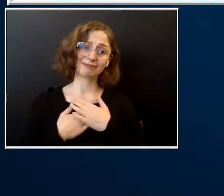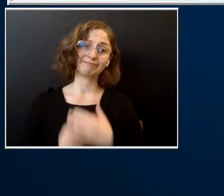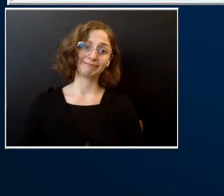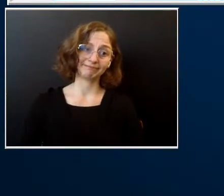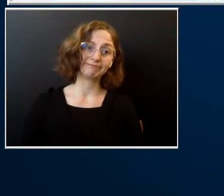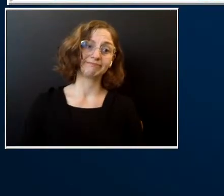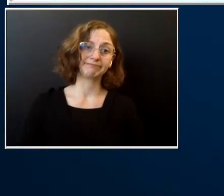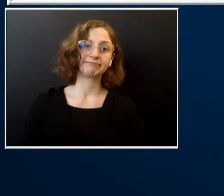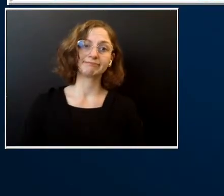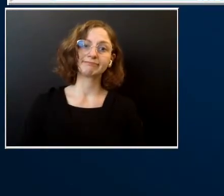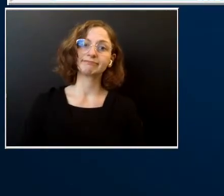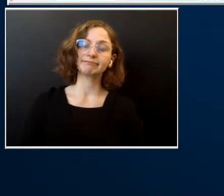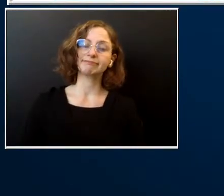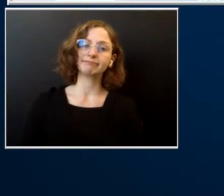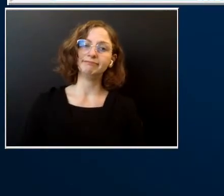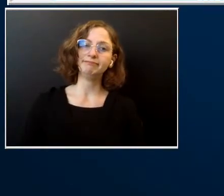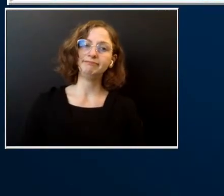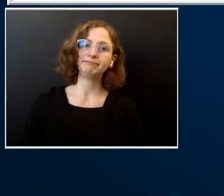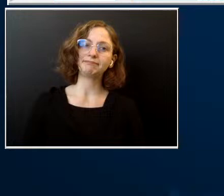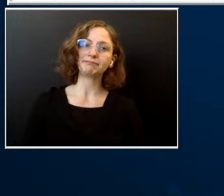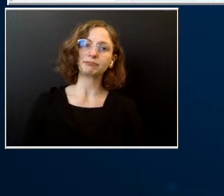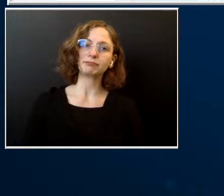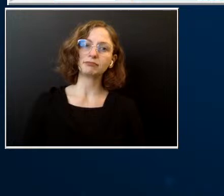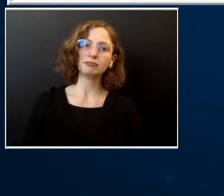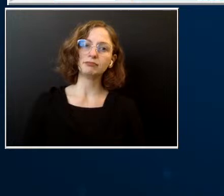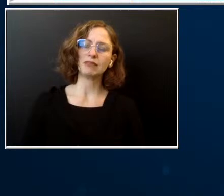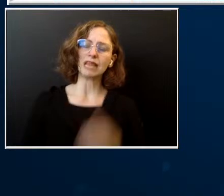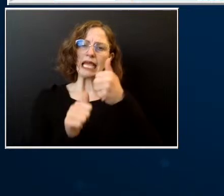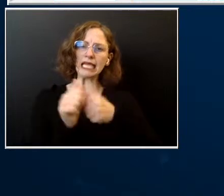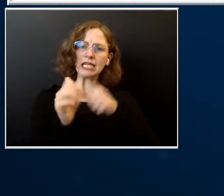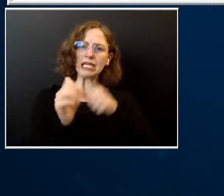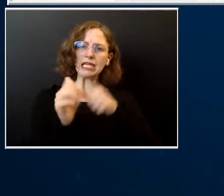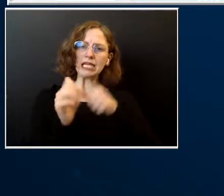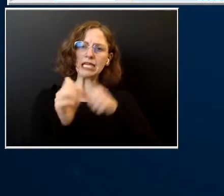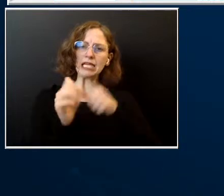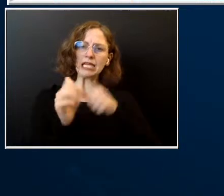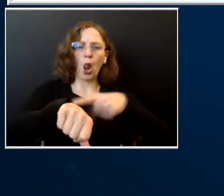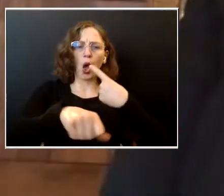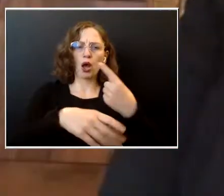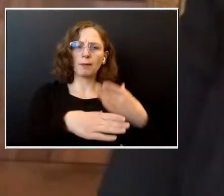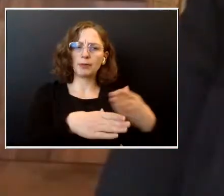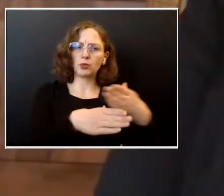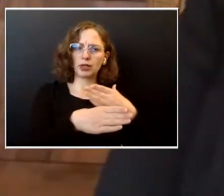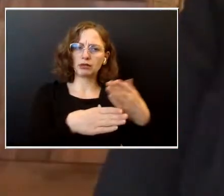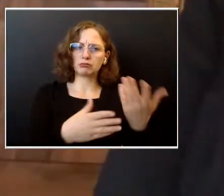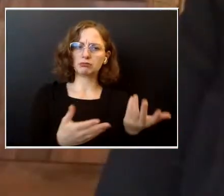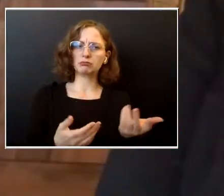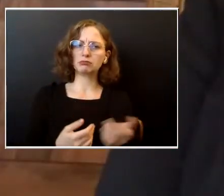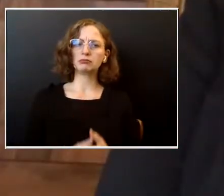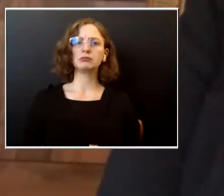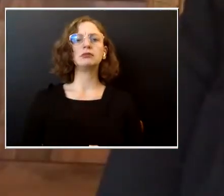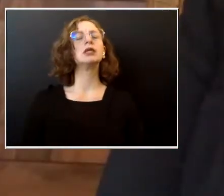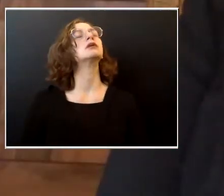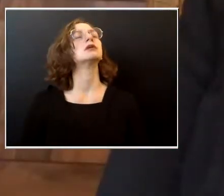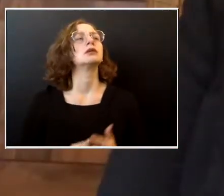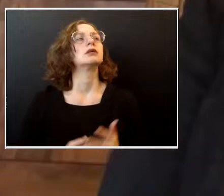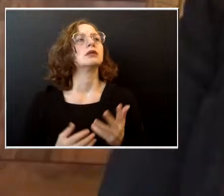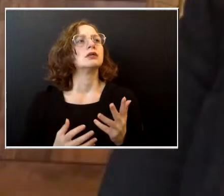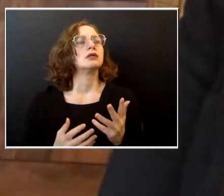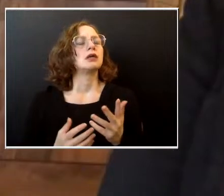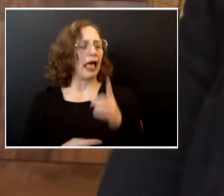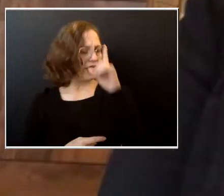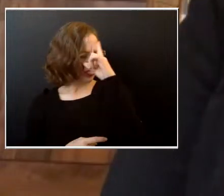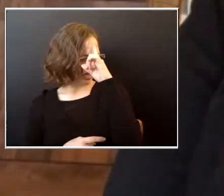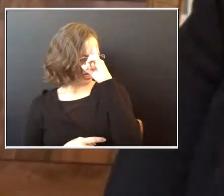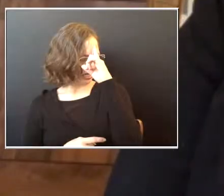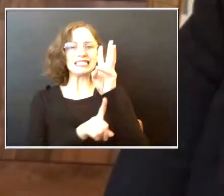How far apart was each surgery, time-wise? I want to say, I believe it was 6